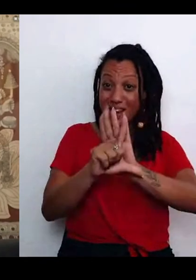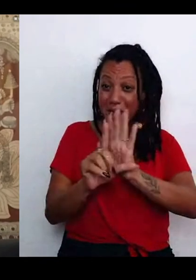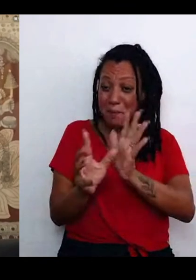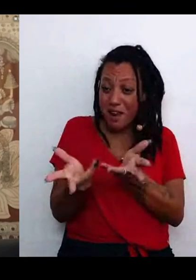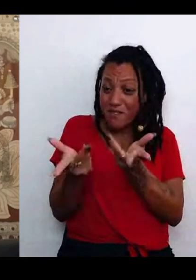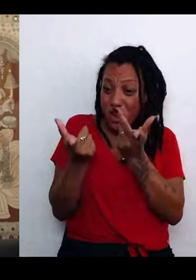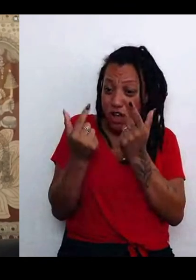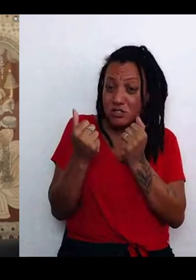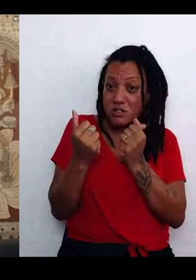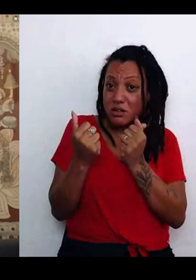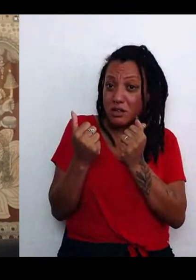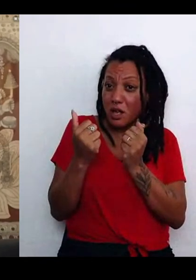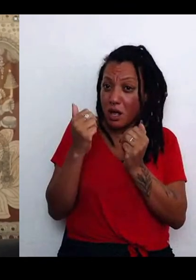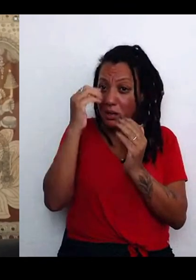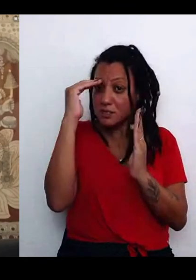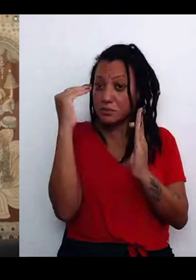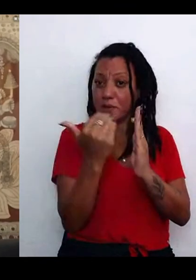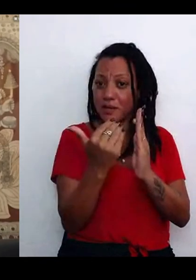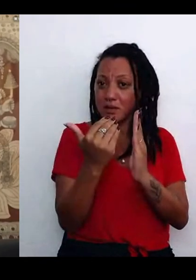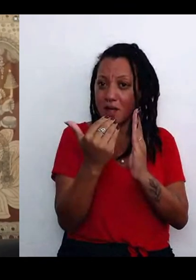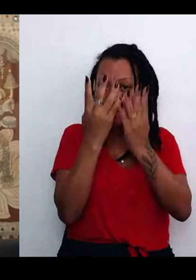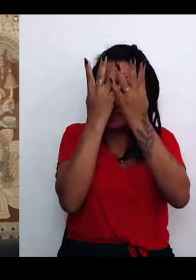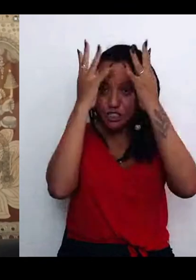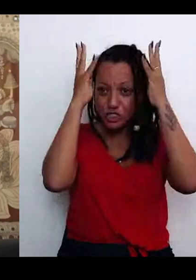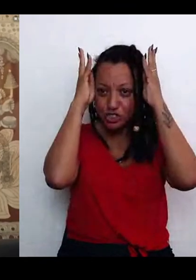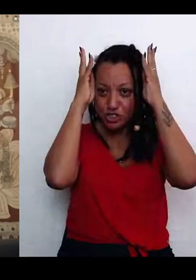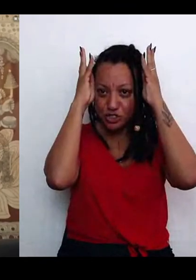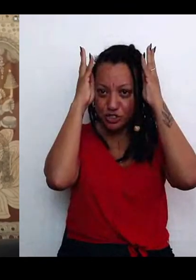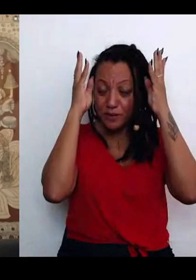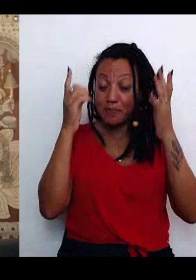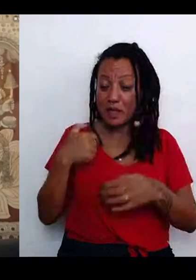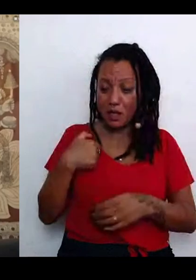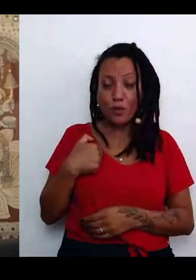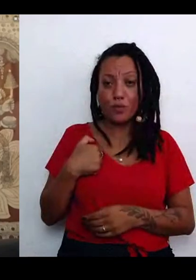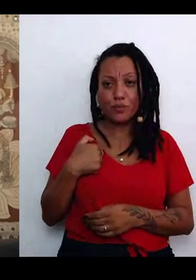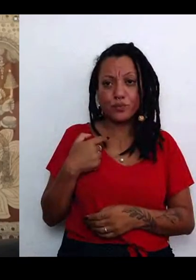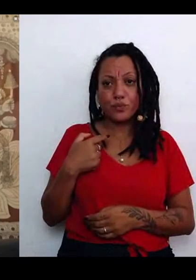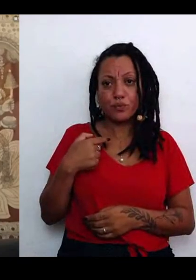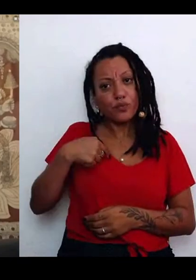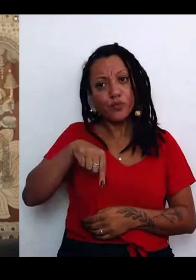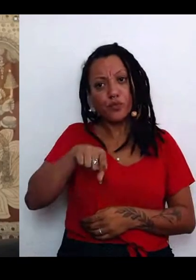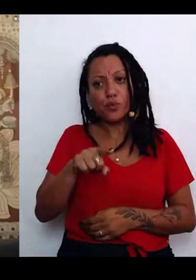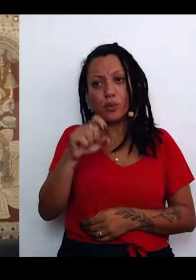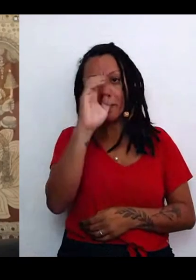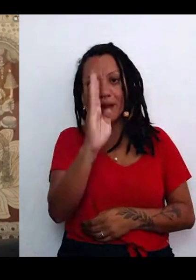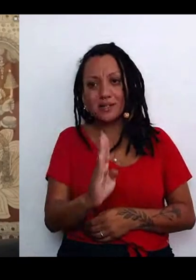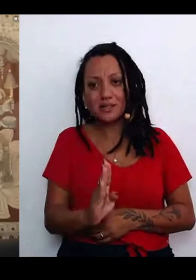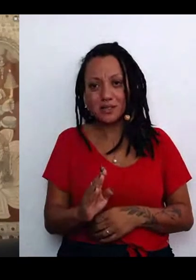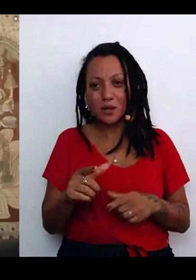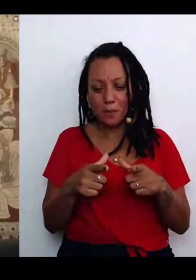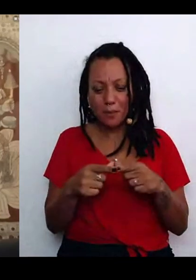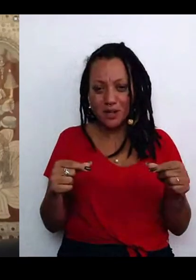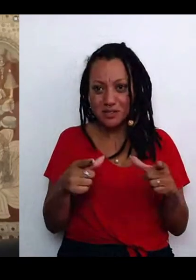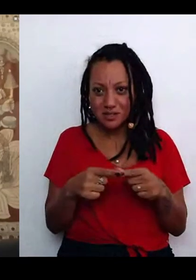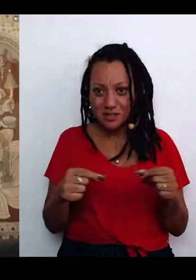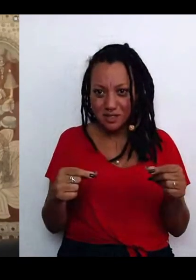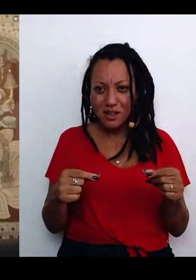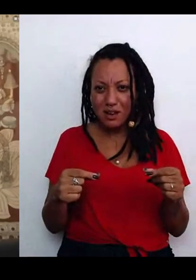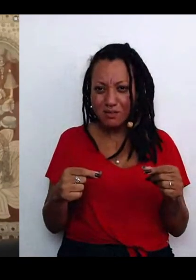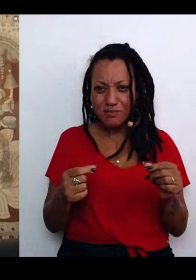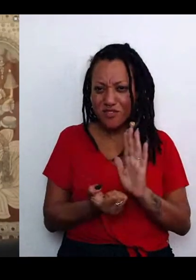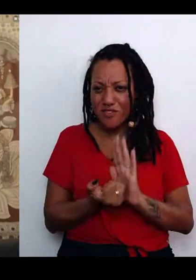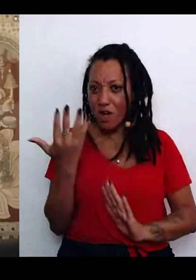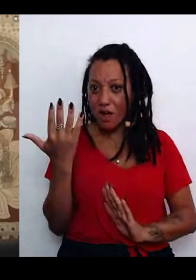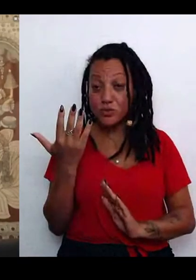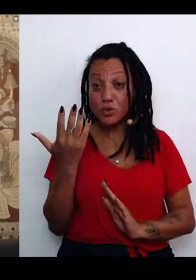for that work a number of times and I know many of them were reversed and I think now the moment has come to build